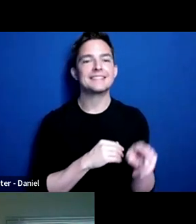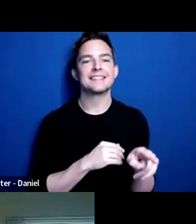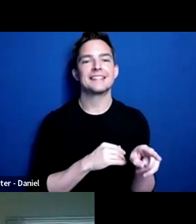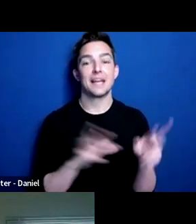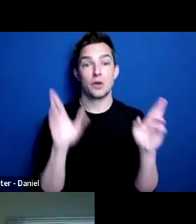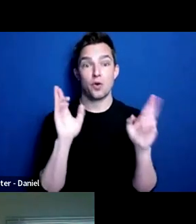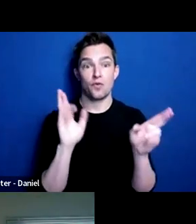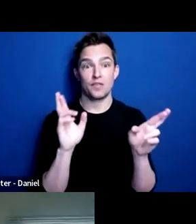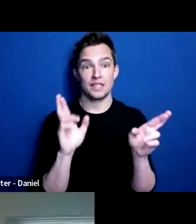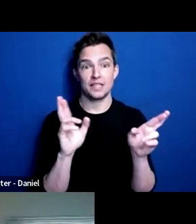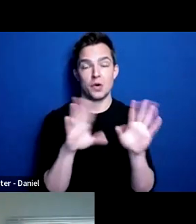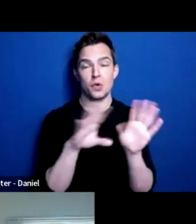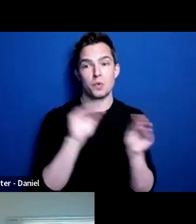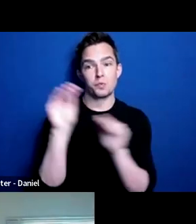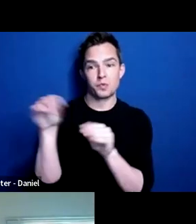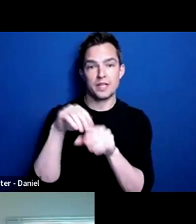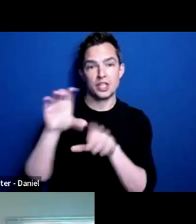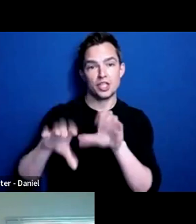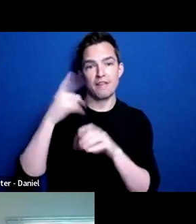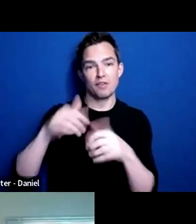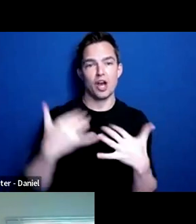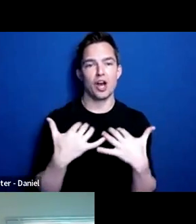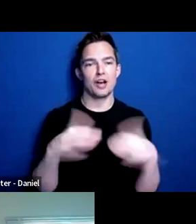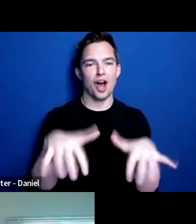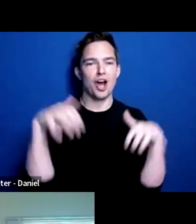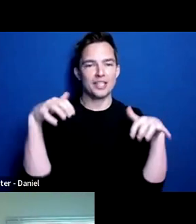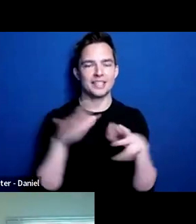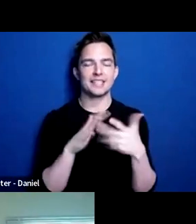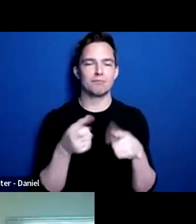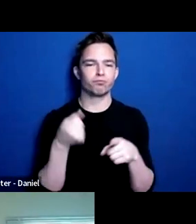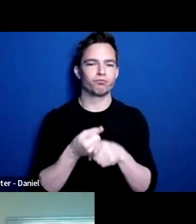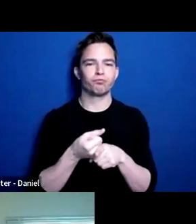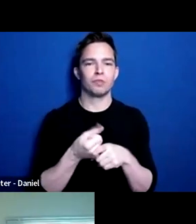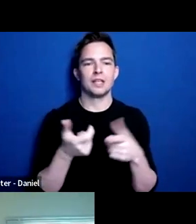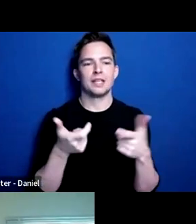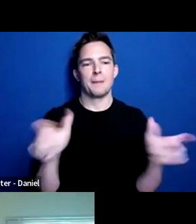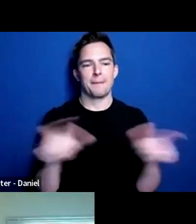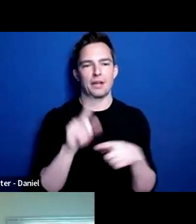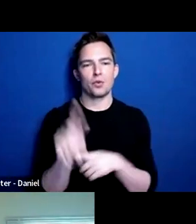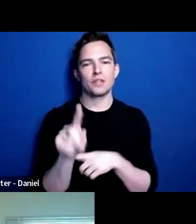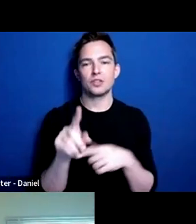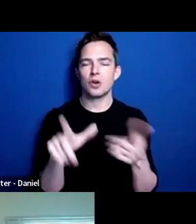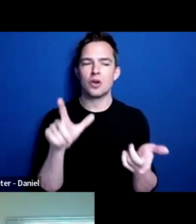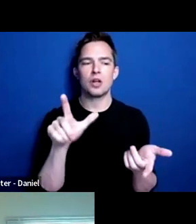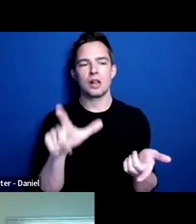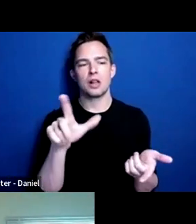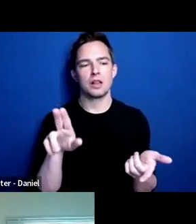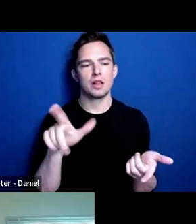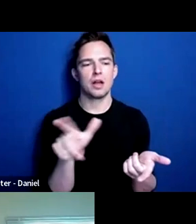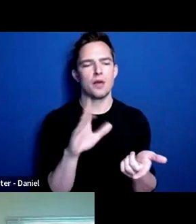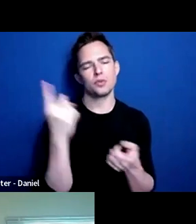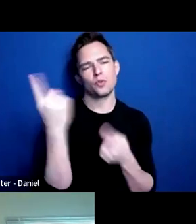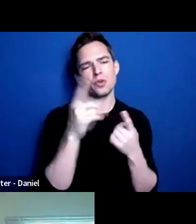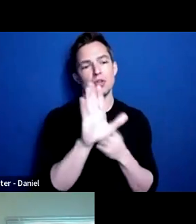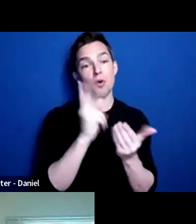hopefully it'll be put in the chat for the audience because it is kind of a heavy hitter question. And so, Lil, was wondering, with your